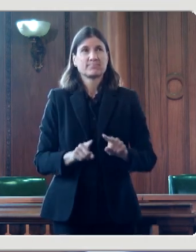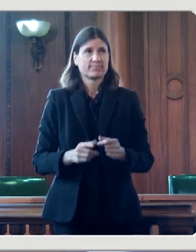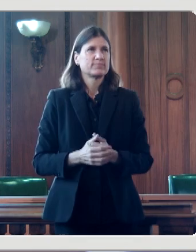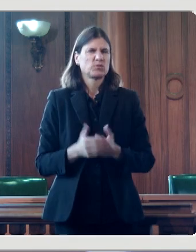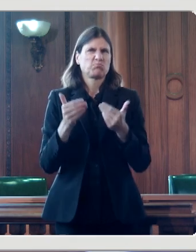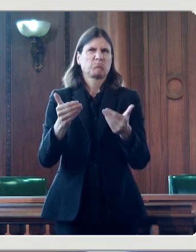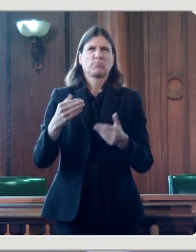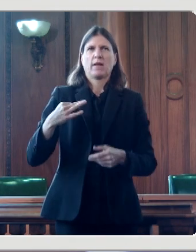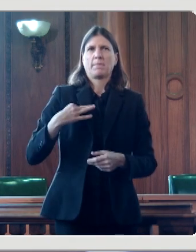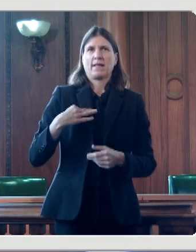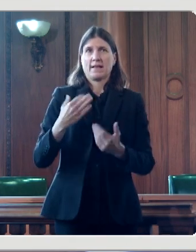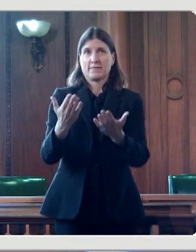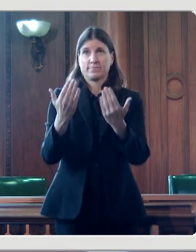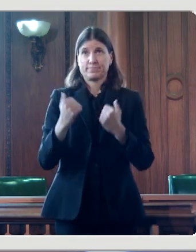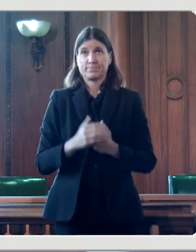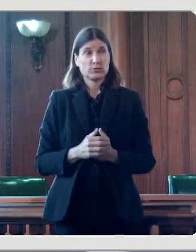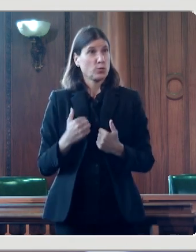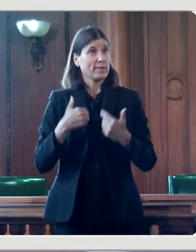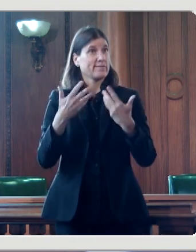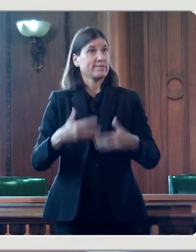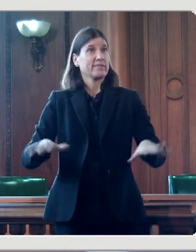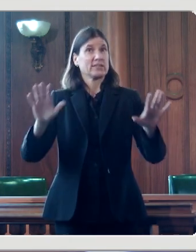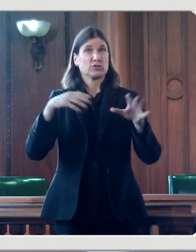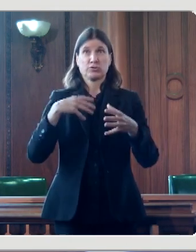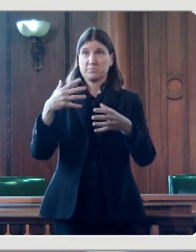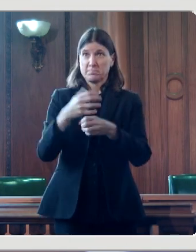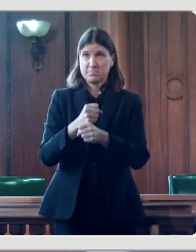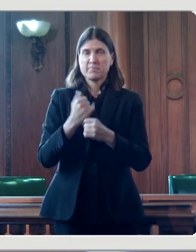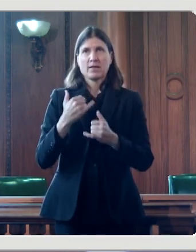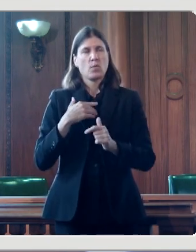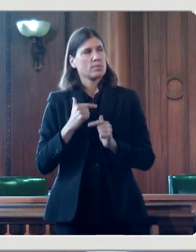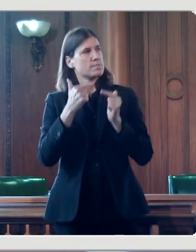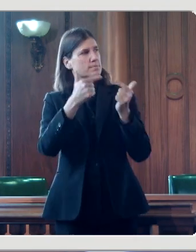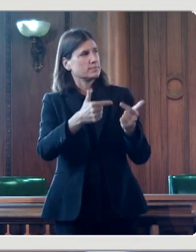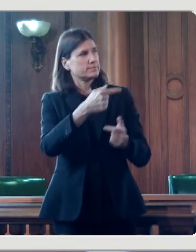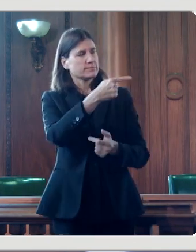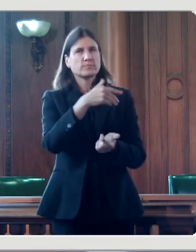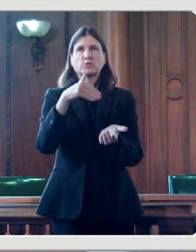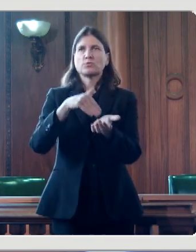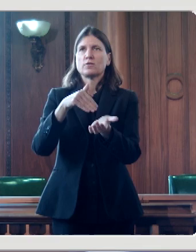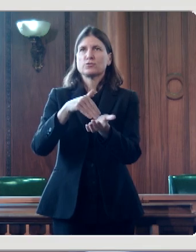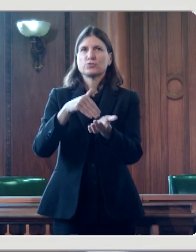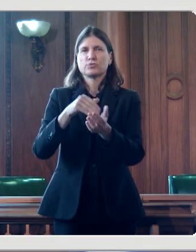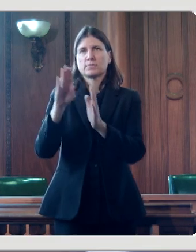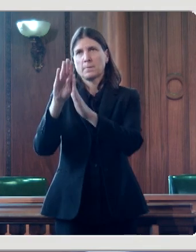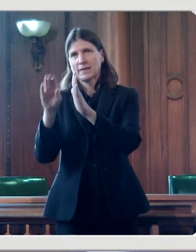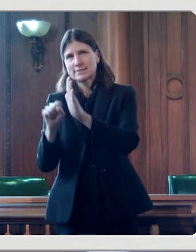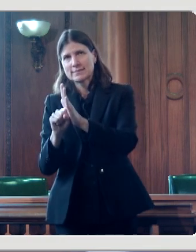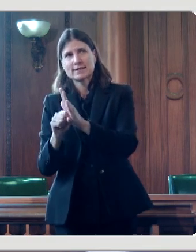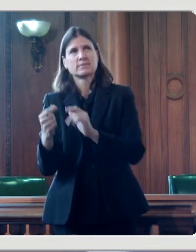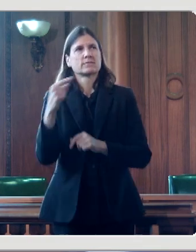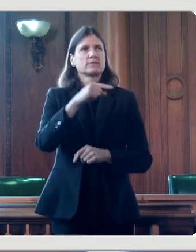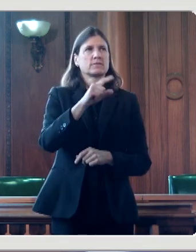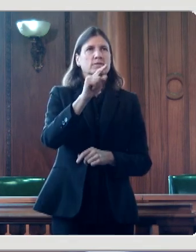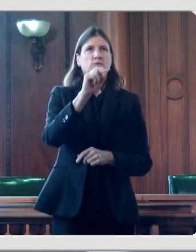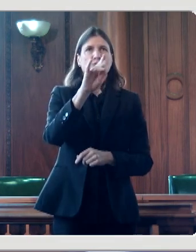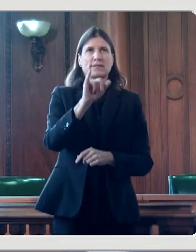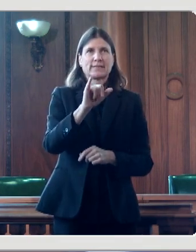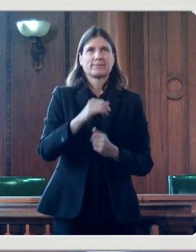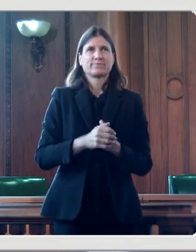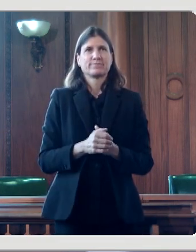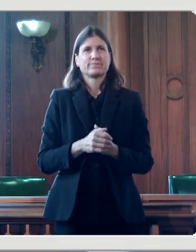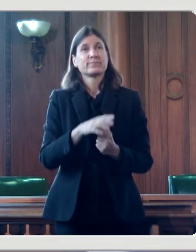both Dr. Kerouac and Dr. Roos are here. They will give their updates, their wisdom and advice, and when they are